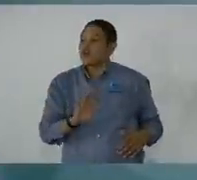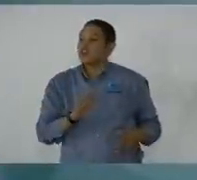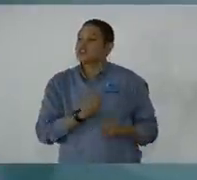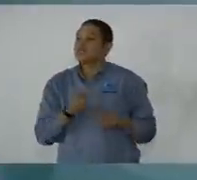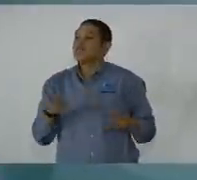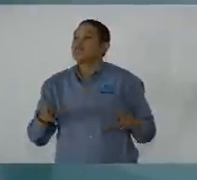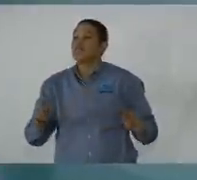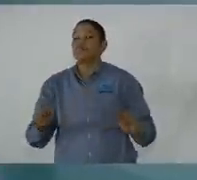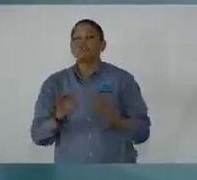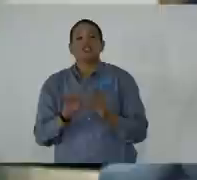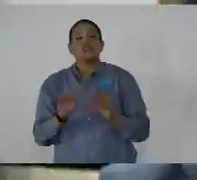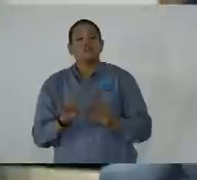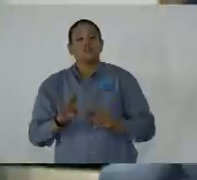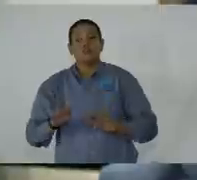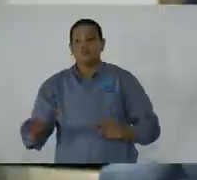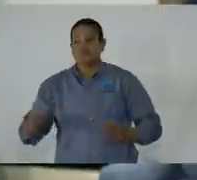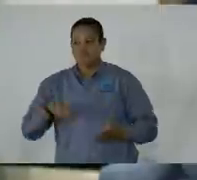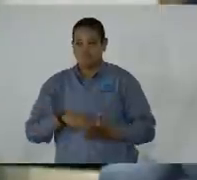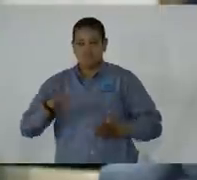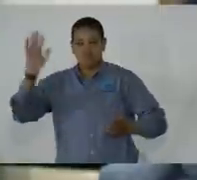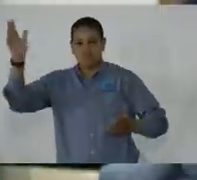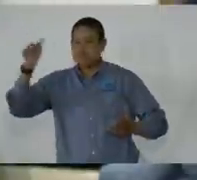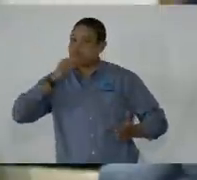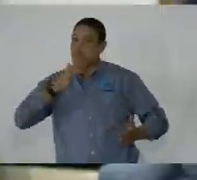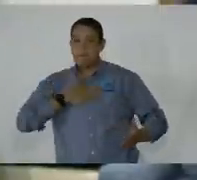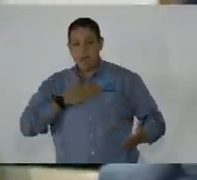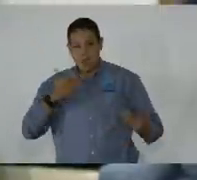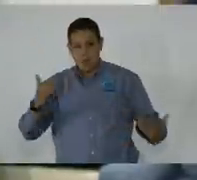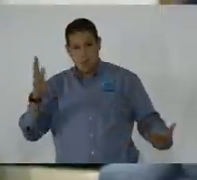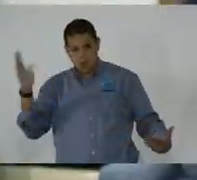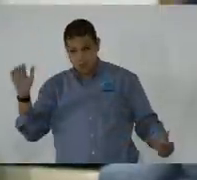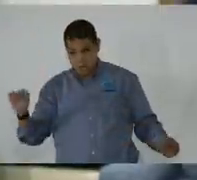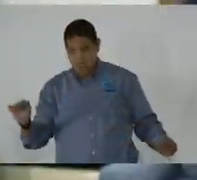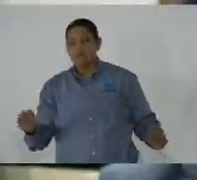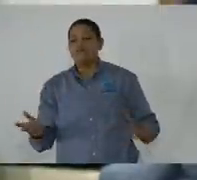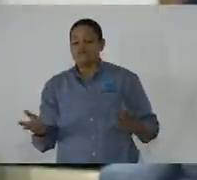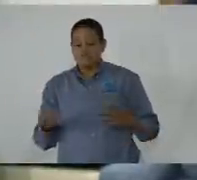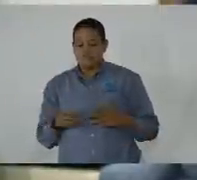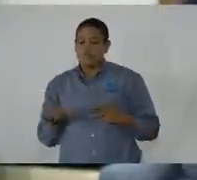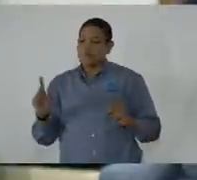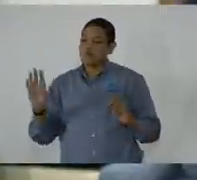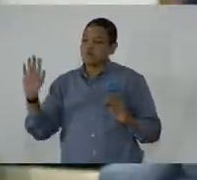permission to rise from a seat that is not normally my own.